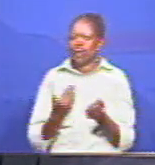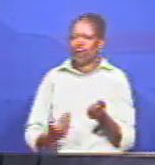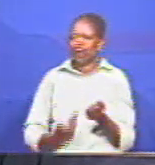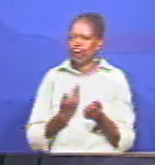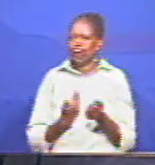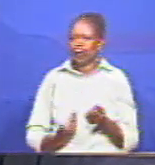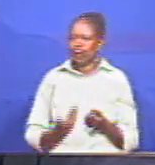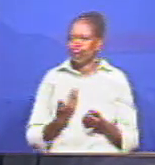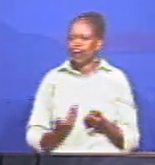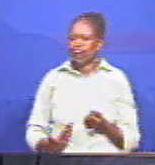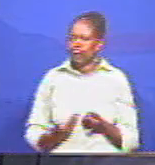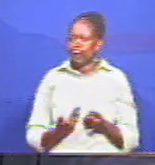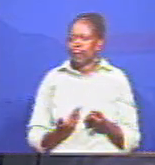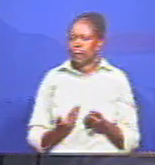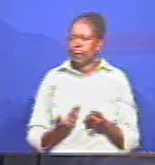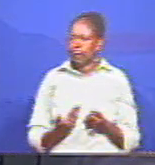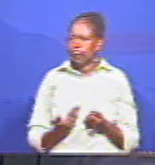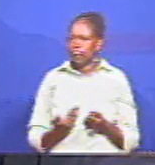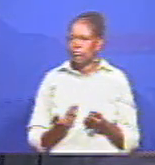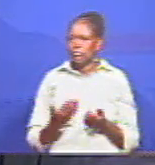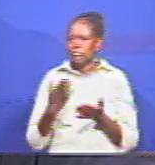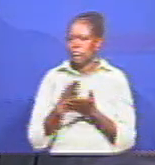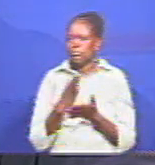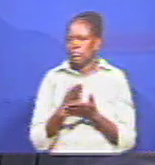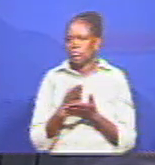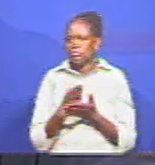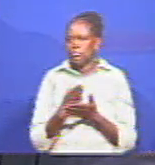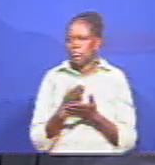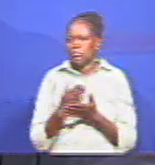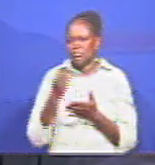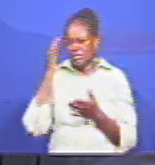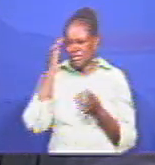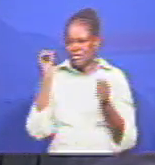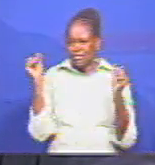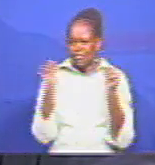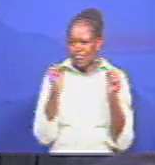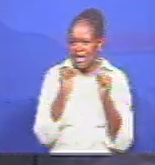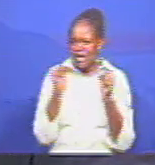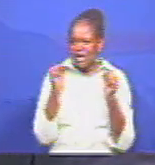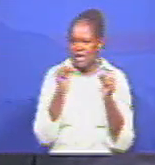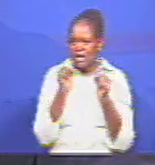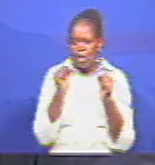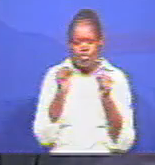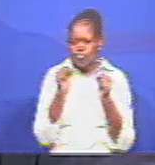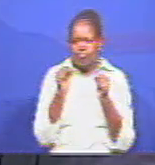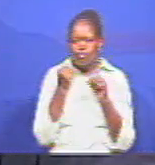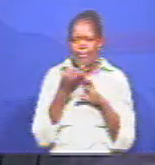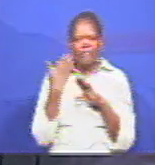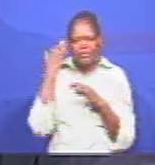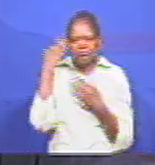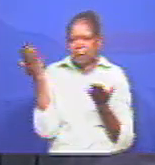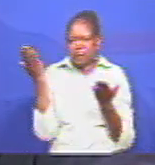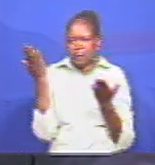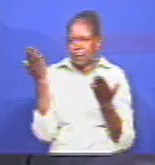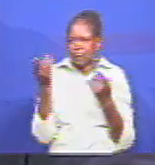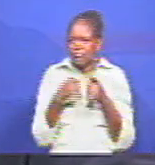mm-hmm. and of course, I know about malaria, mm-hmm. it was something unknown to me, mm-hmm. but and